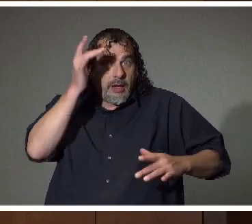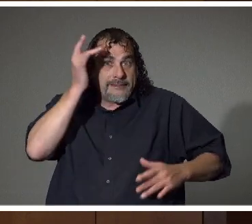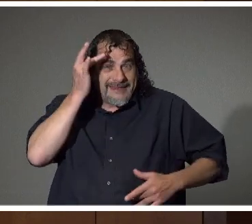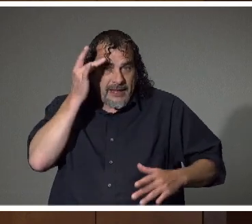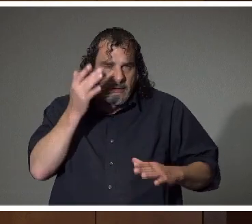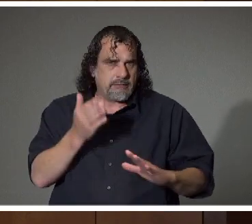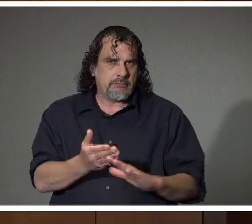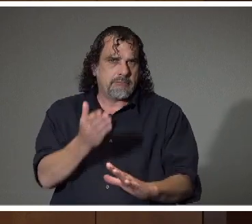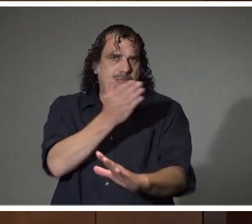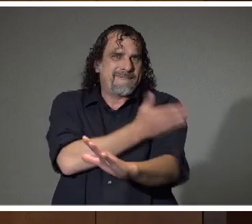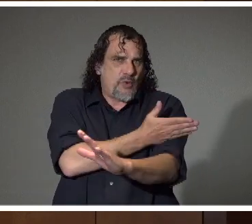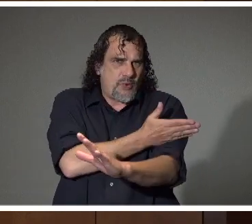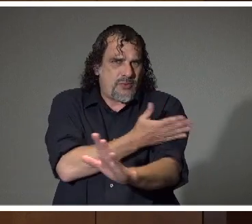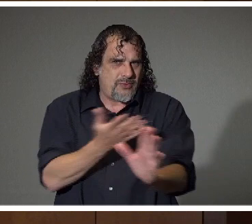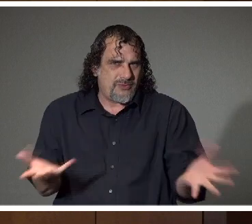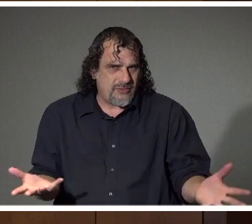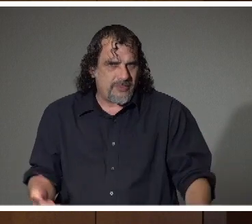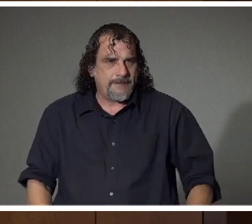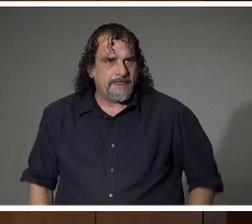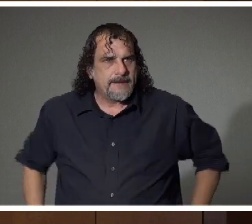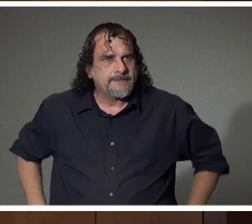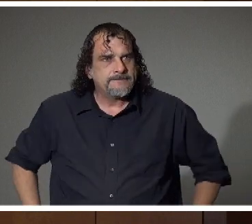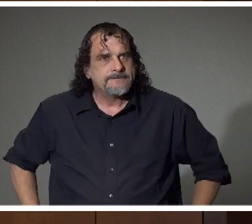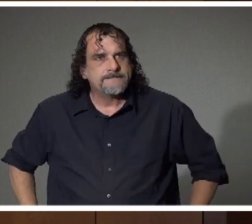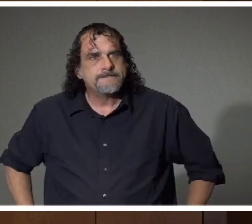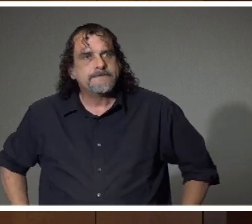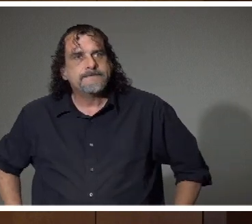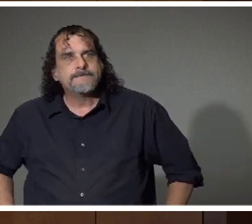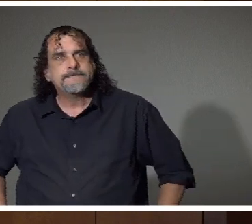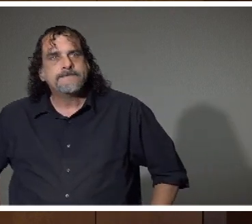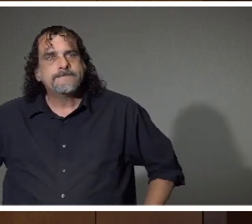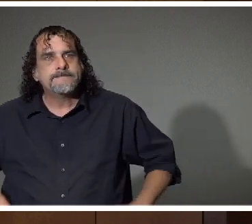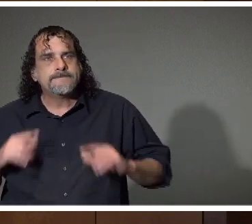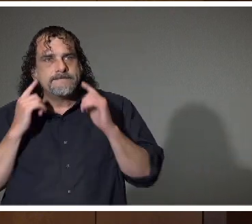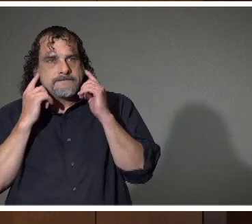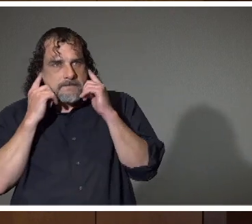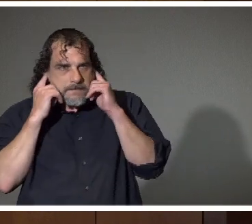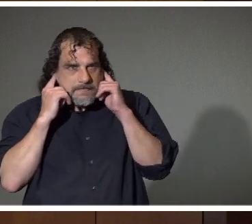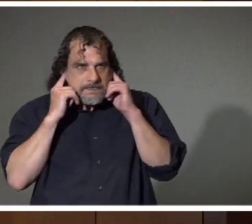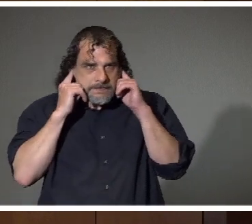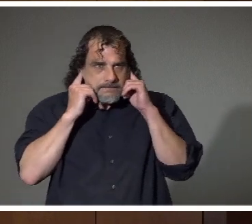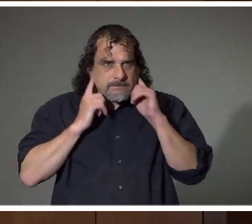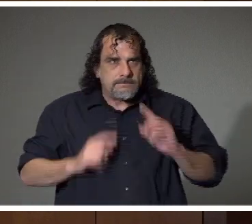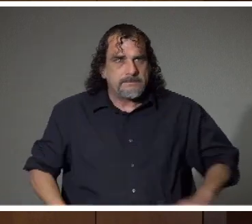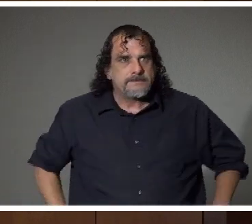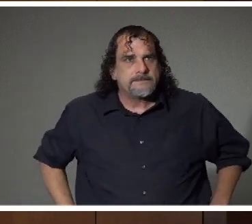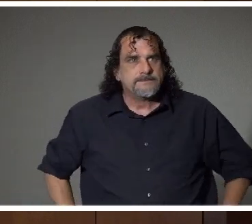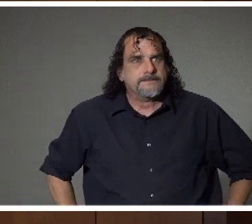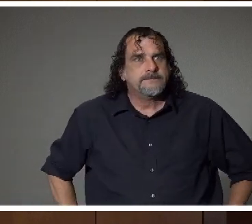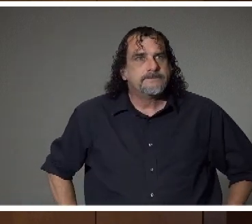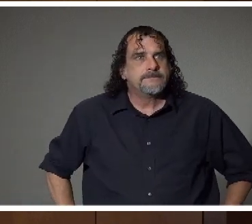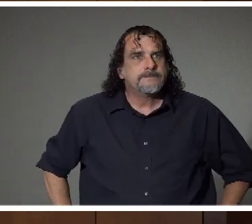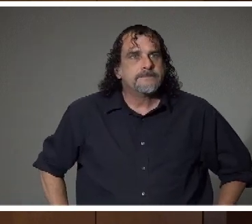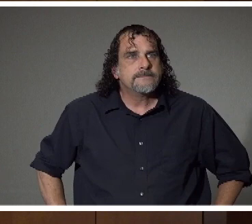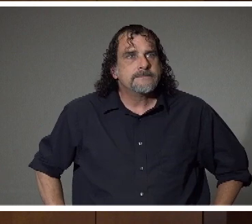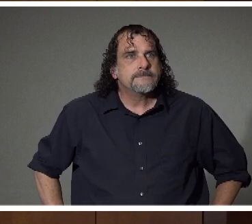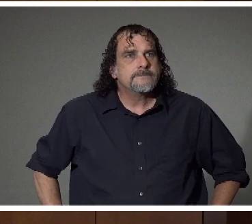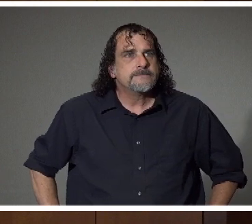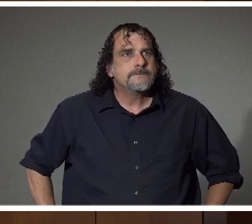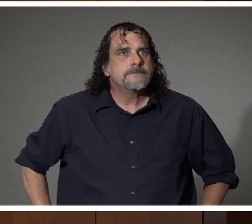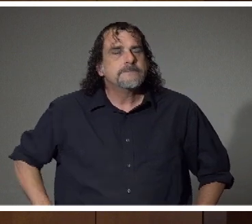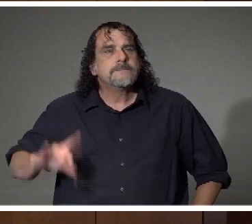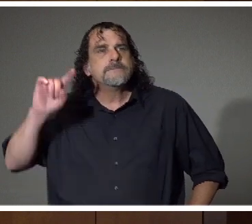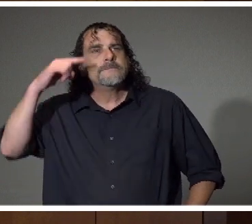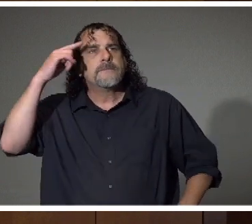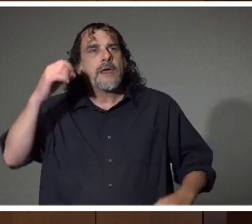derived from that day. So, Dave Elliott from WLOX is another question. excellent. Dave? Thanks, Governor.